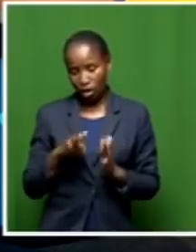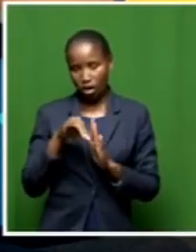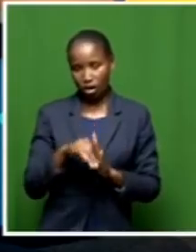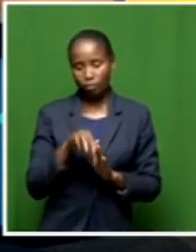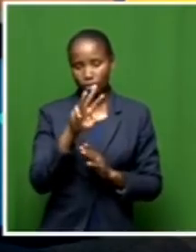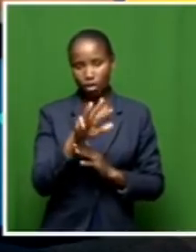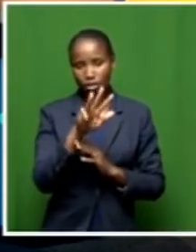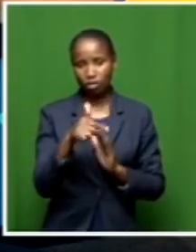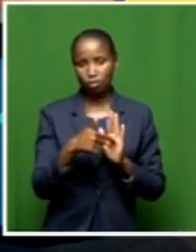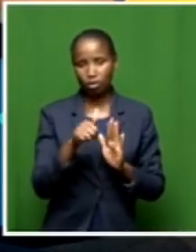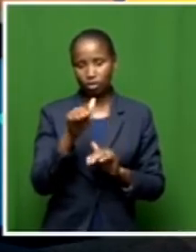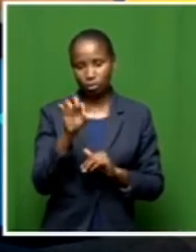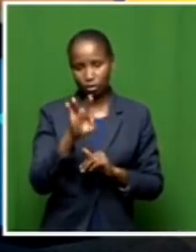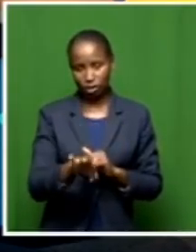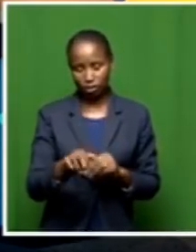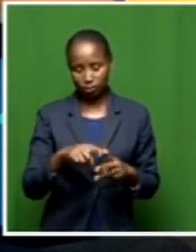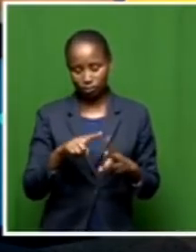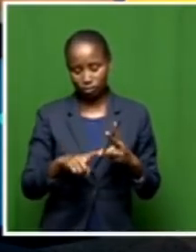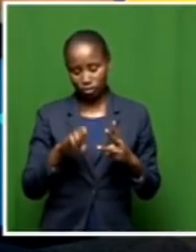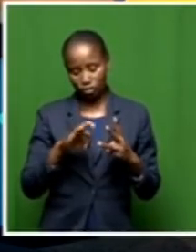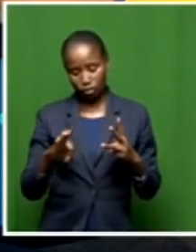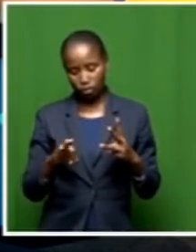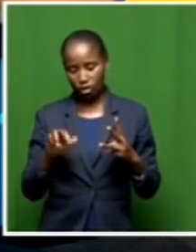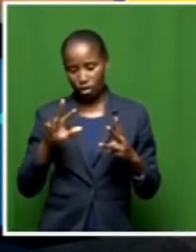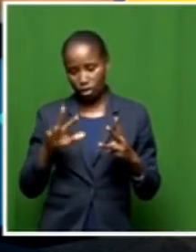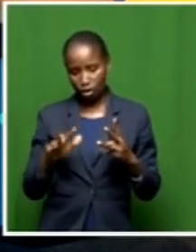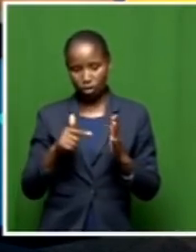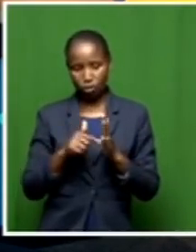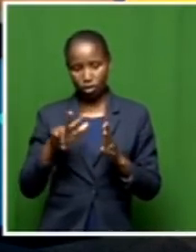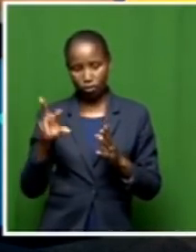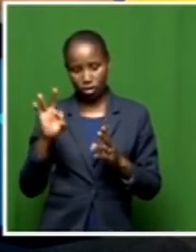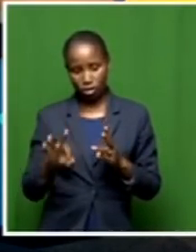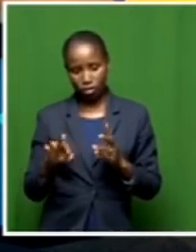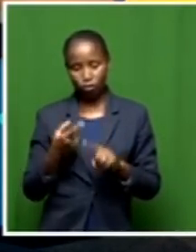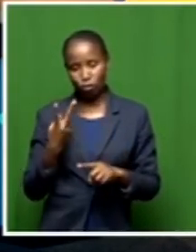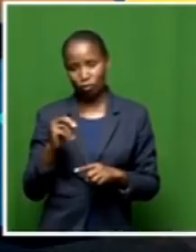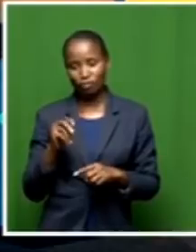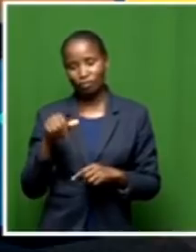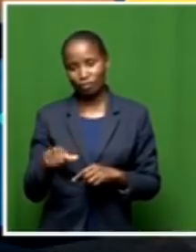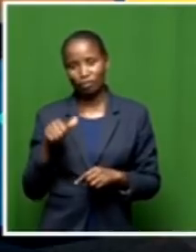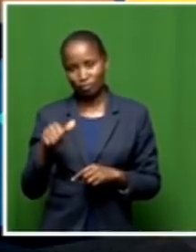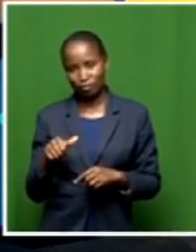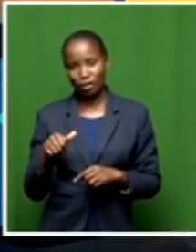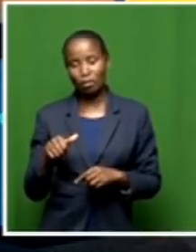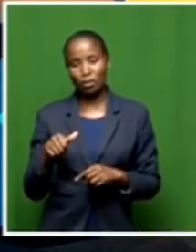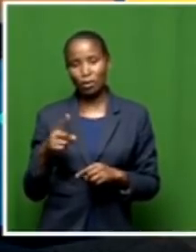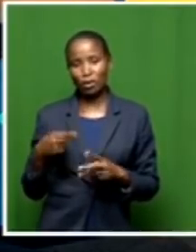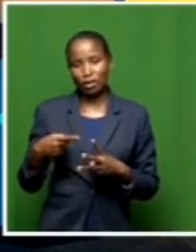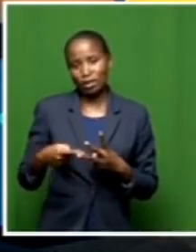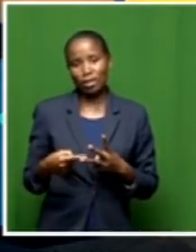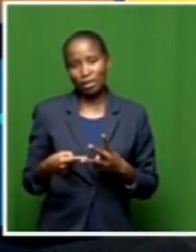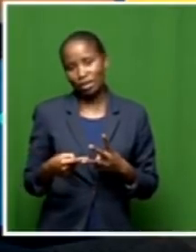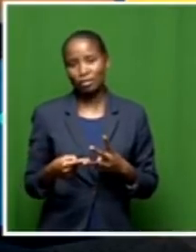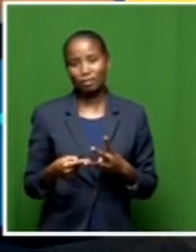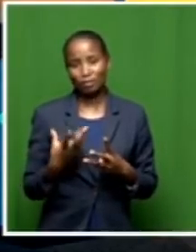EFF 8.8% in 2016. They are looking to hold steady, as it were, 8.9%,